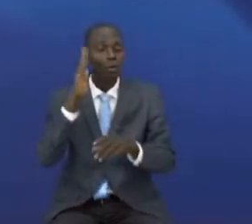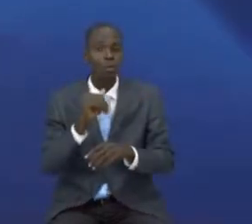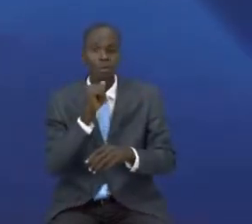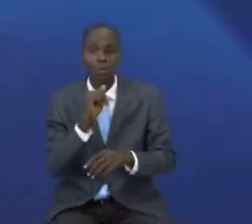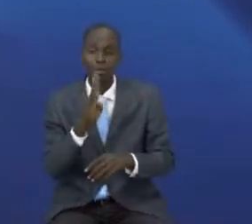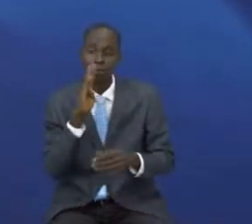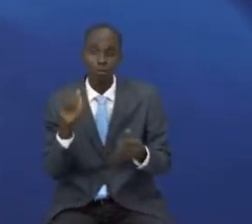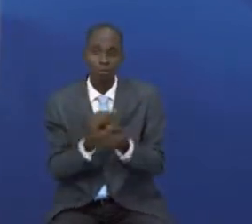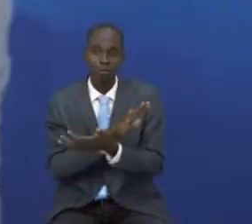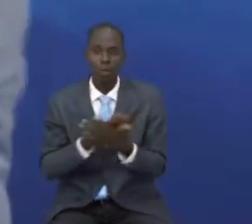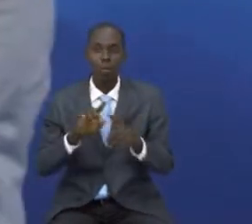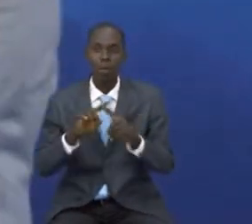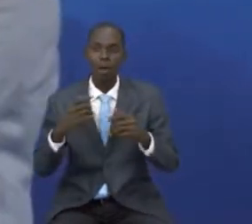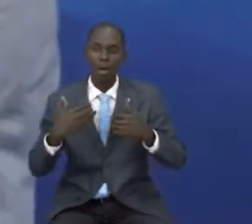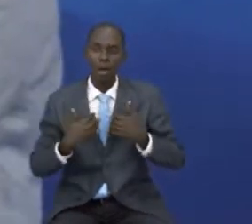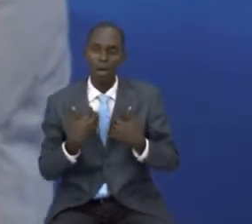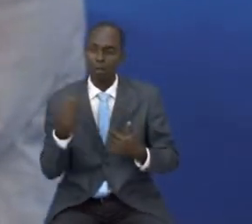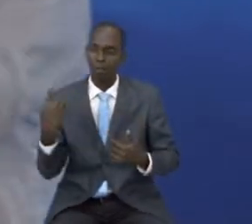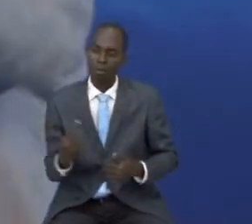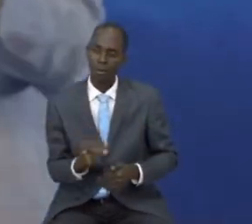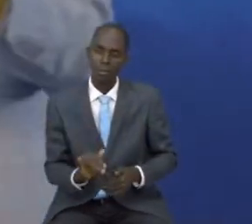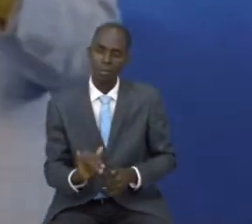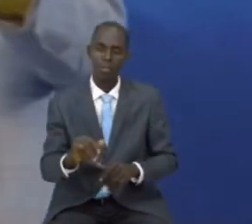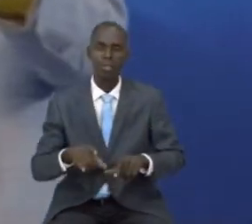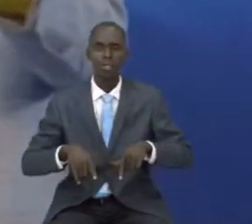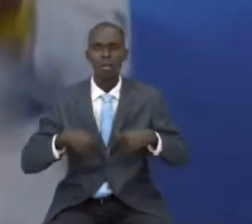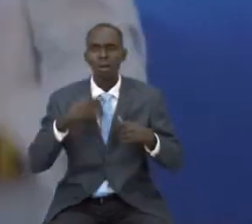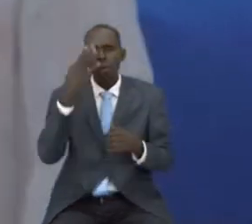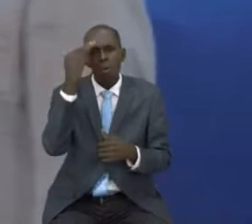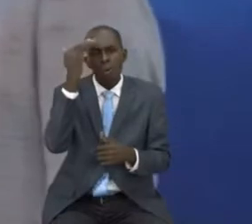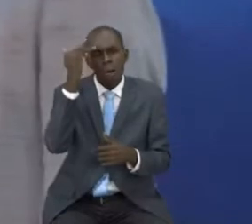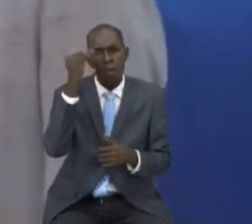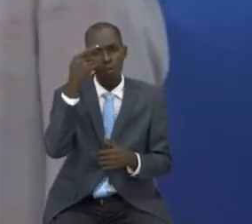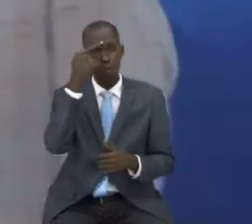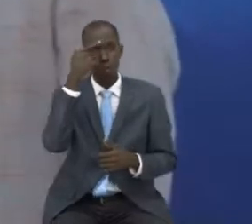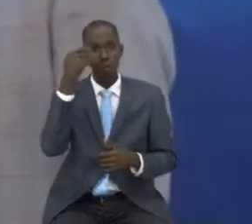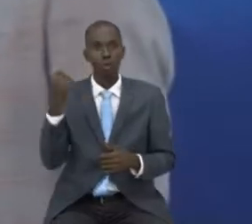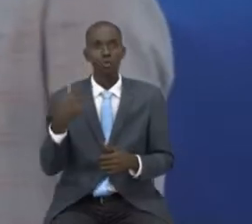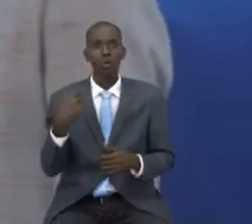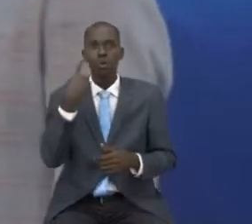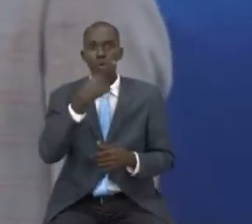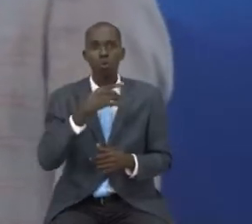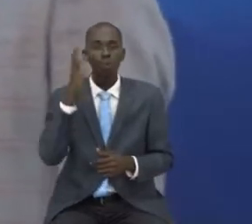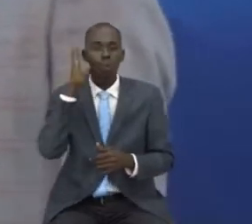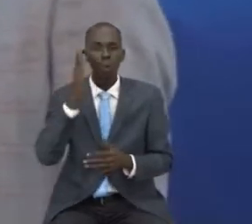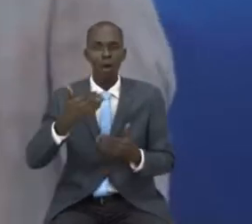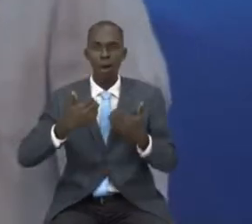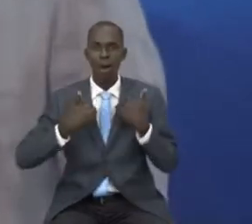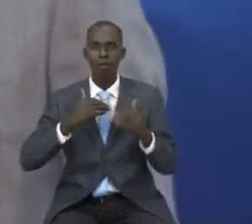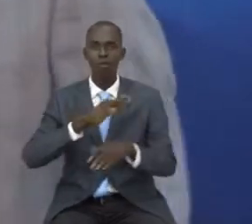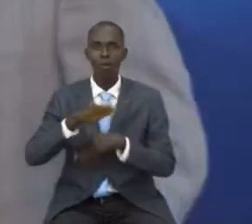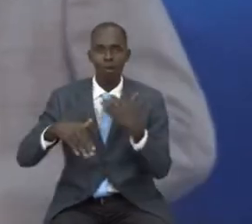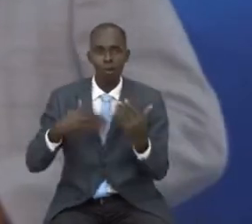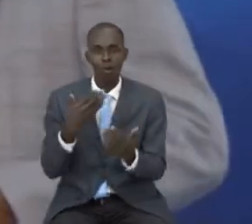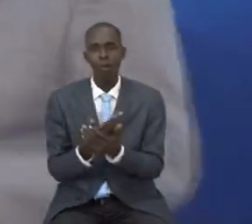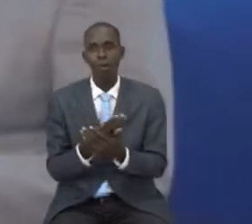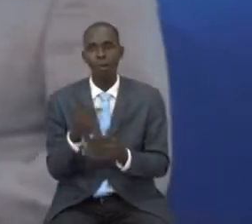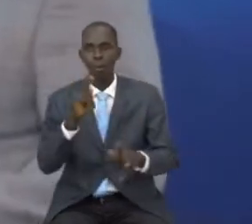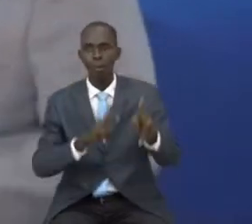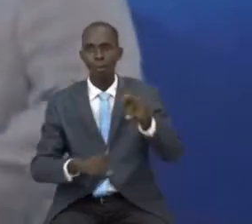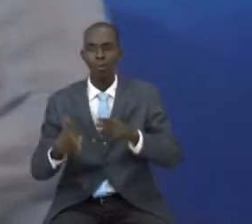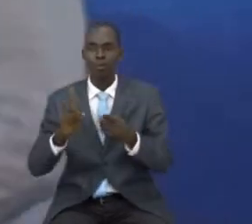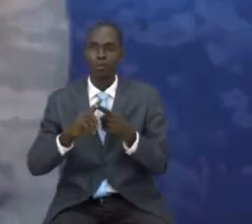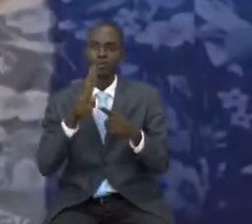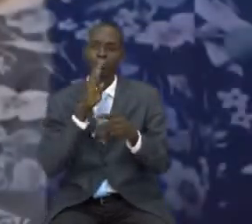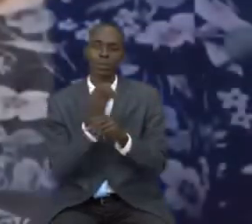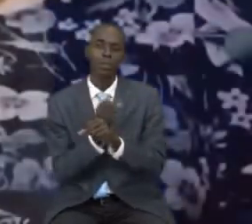but have everlasting life. Why? Who will have all men to be